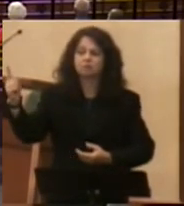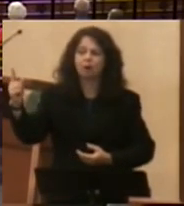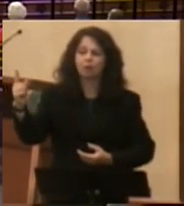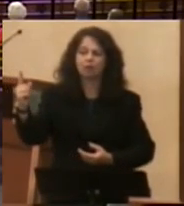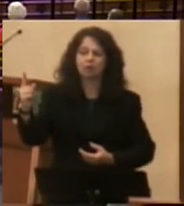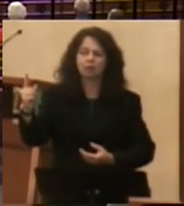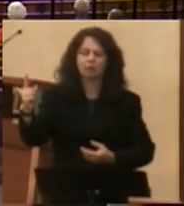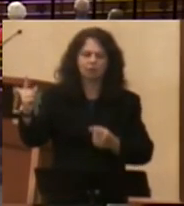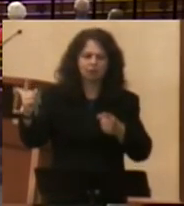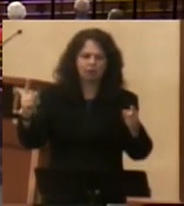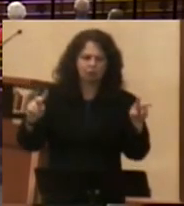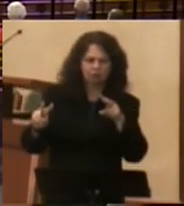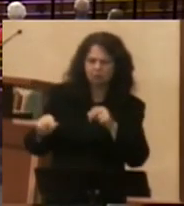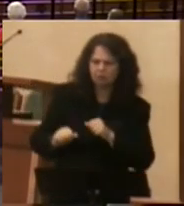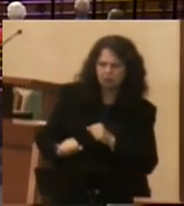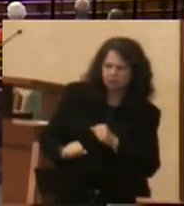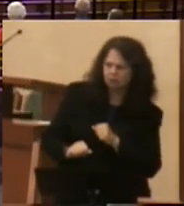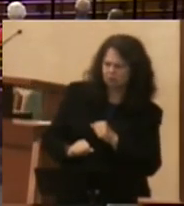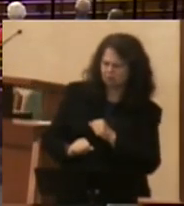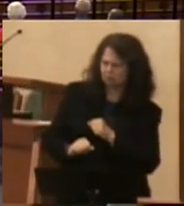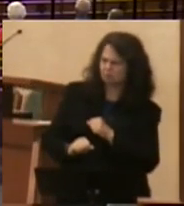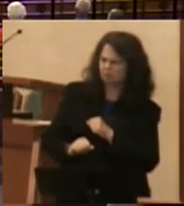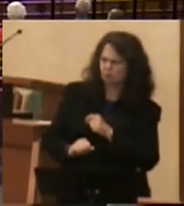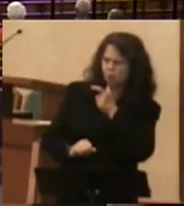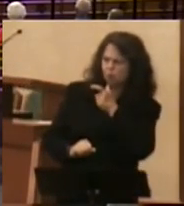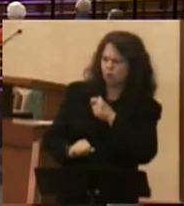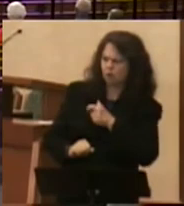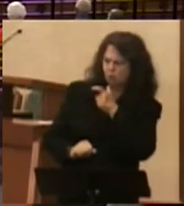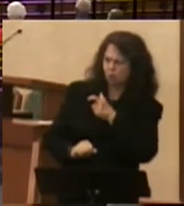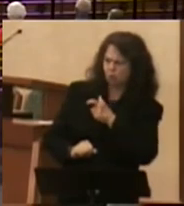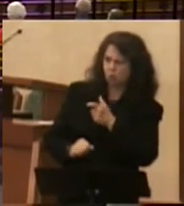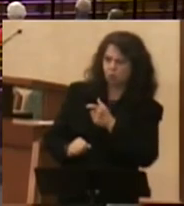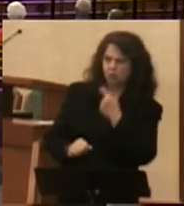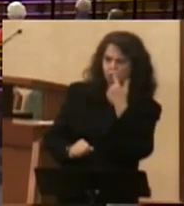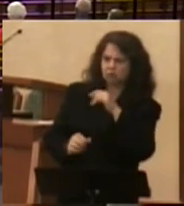Jesus. They believe it is a ghost. It's starting to